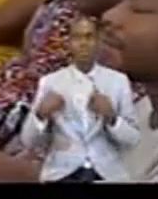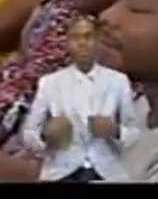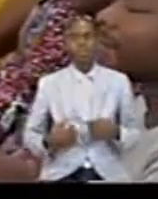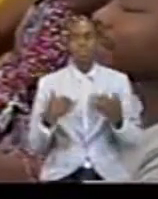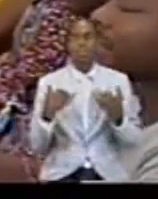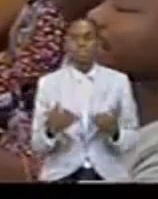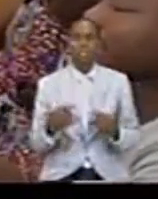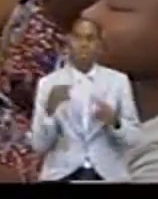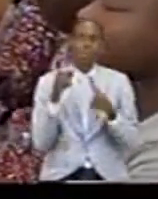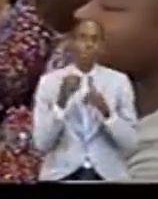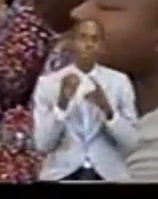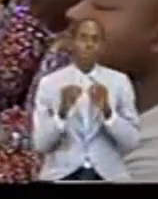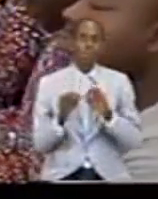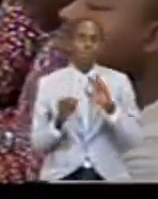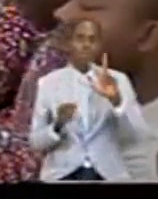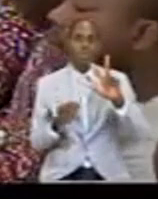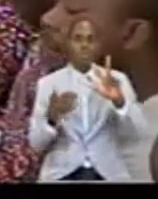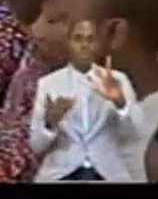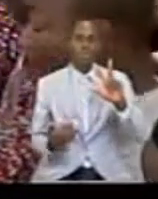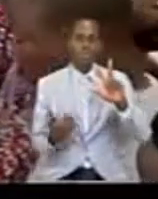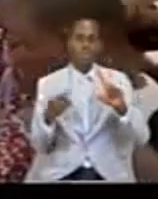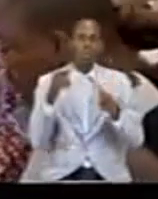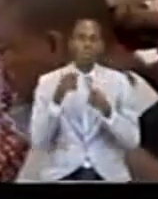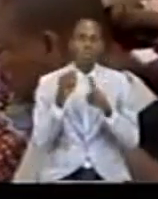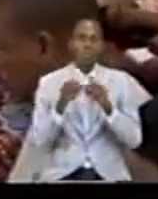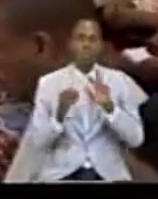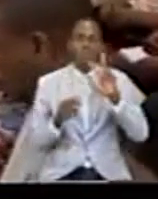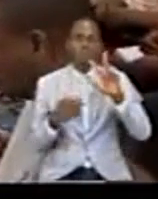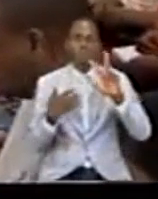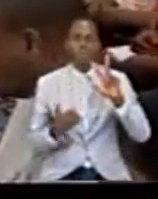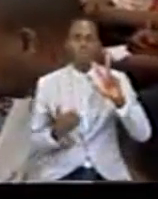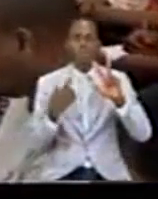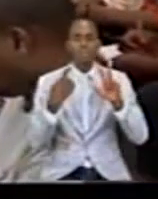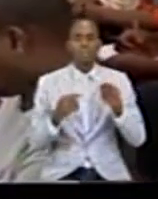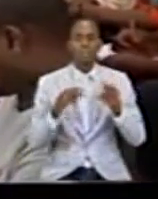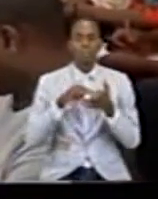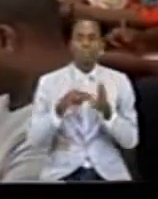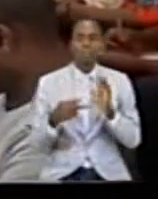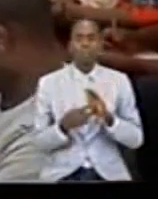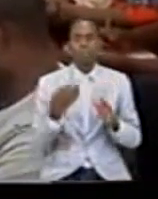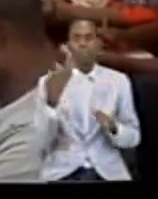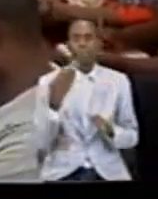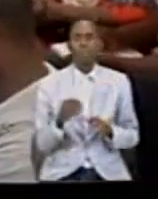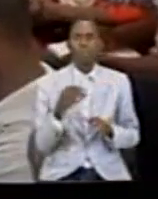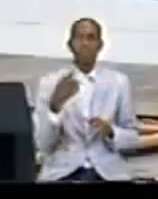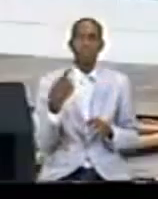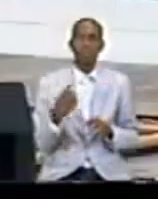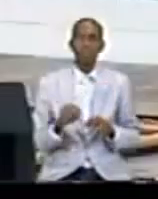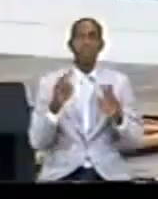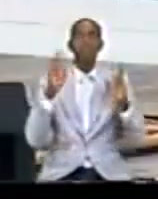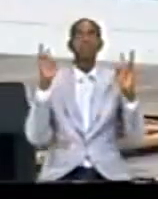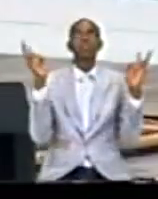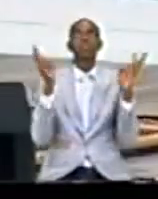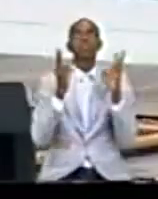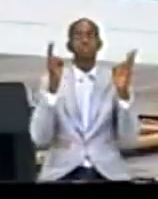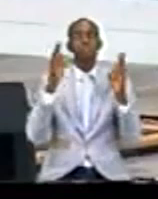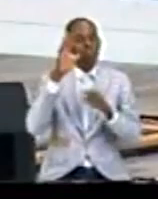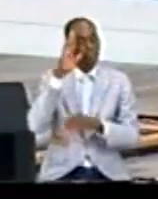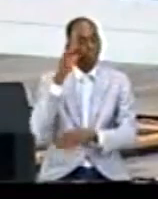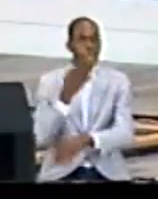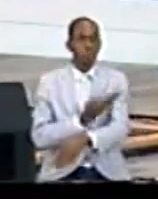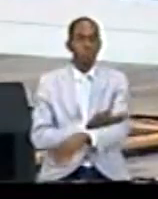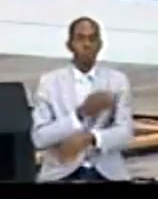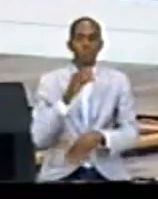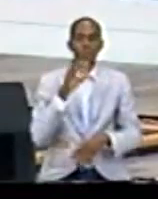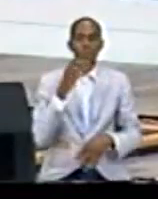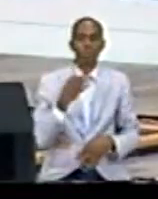point number three now. The purpose of the triumphant Son of